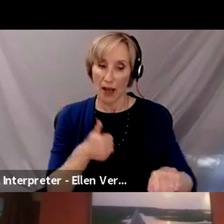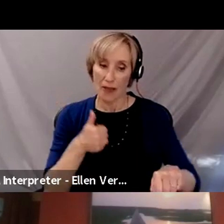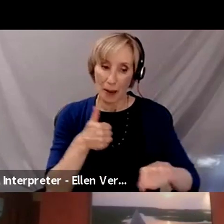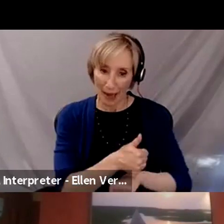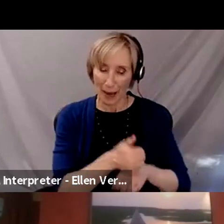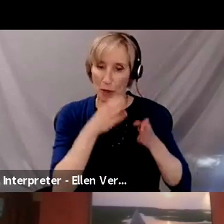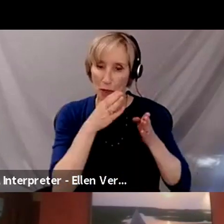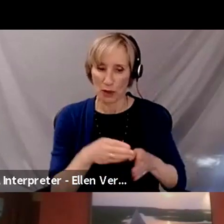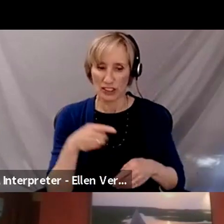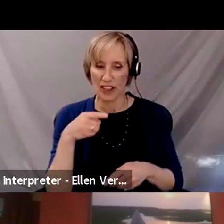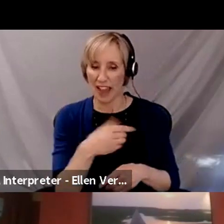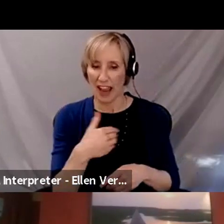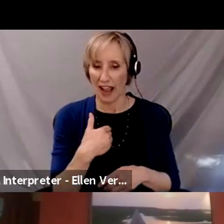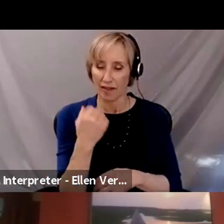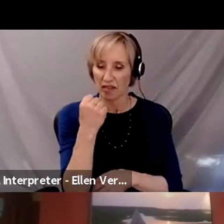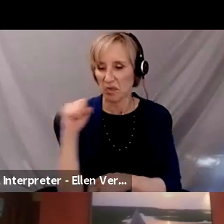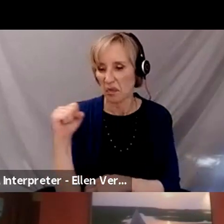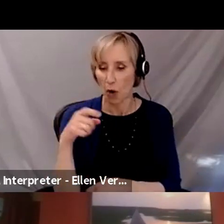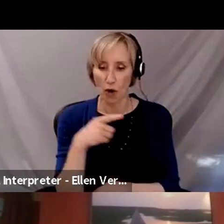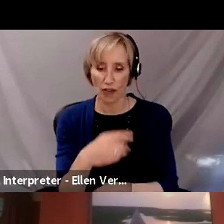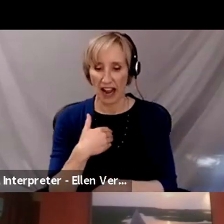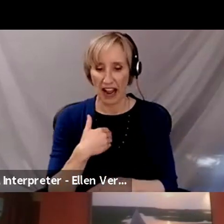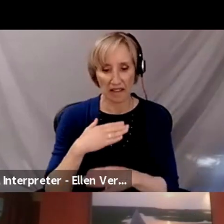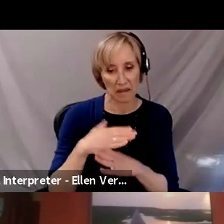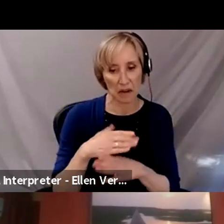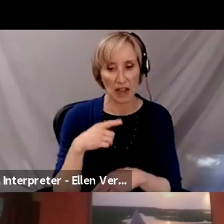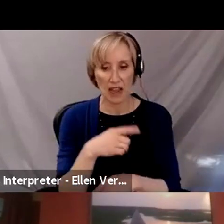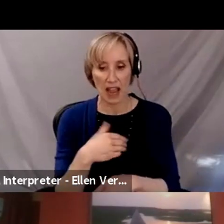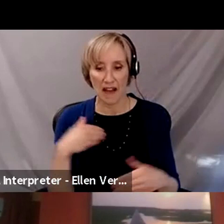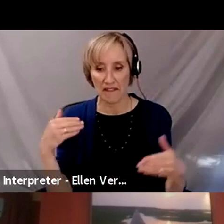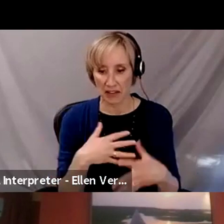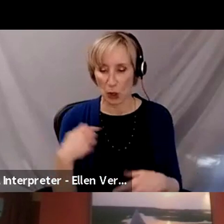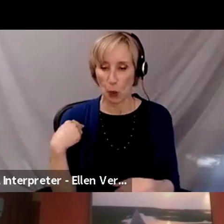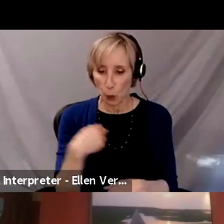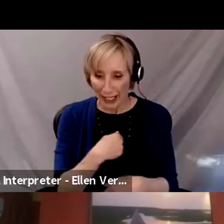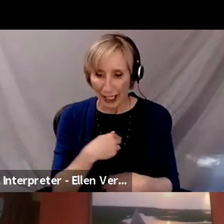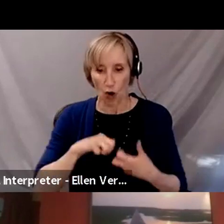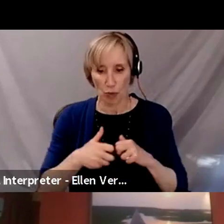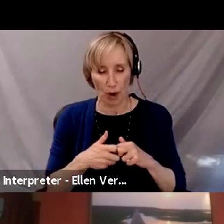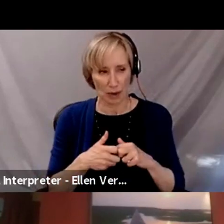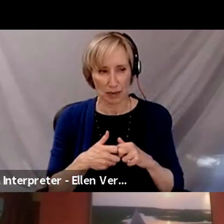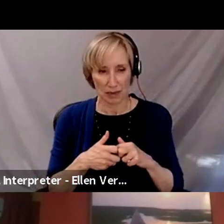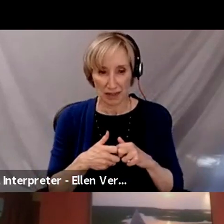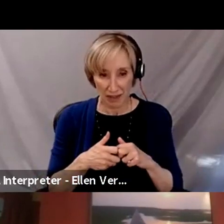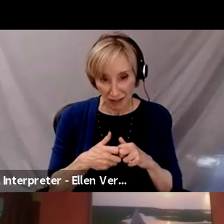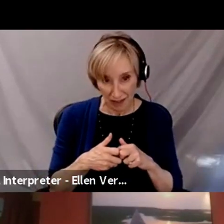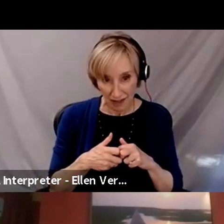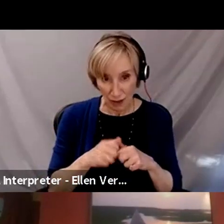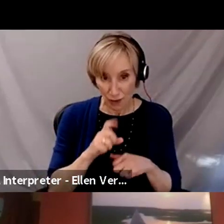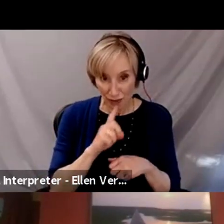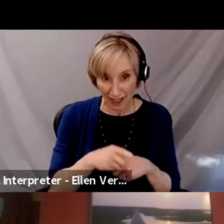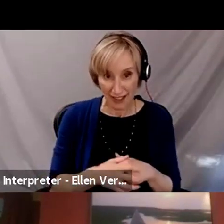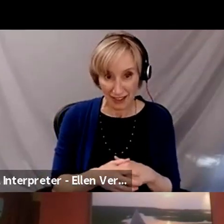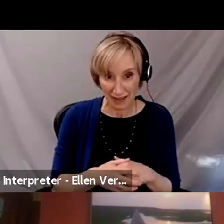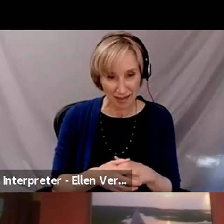in us, and we're the one carrying the problem. And really,